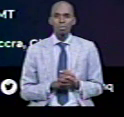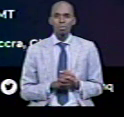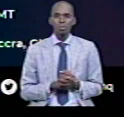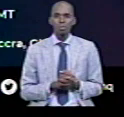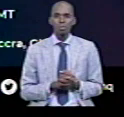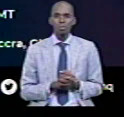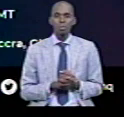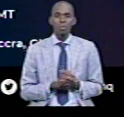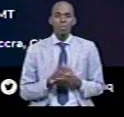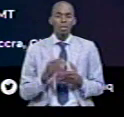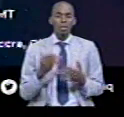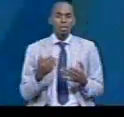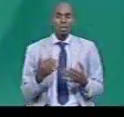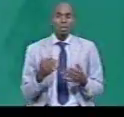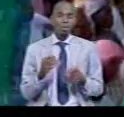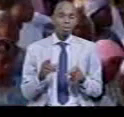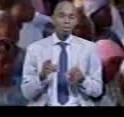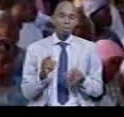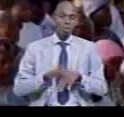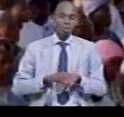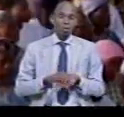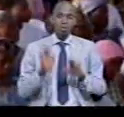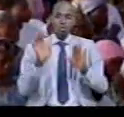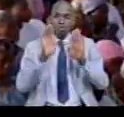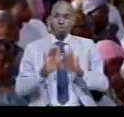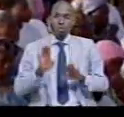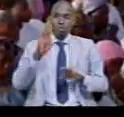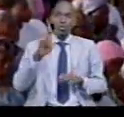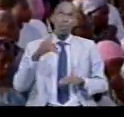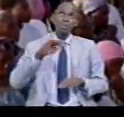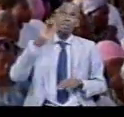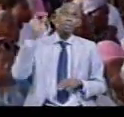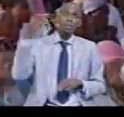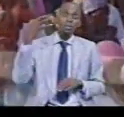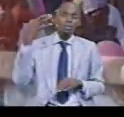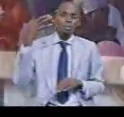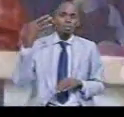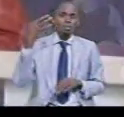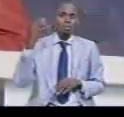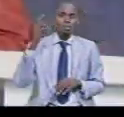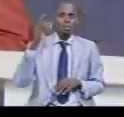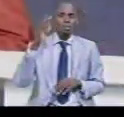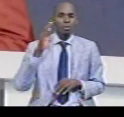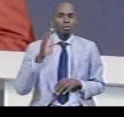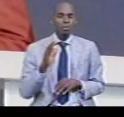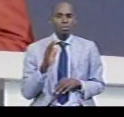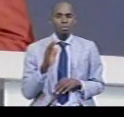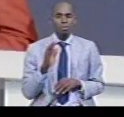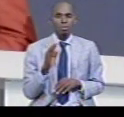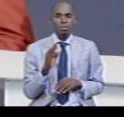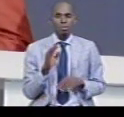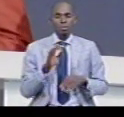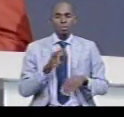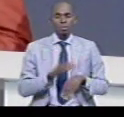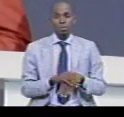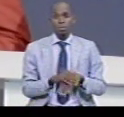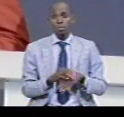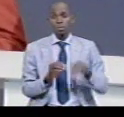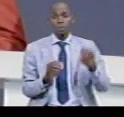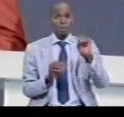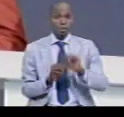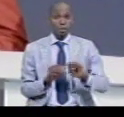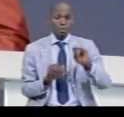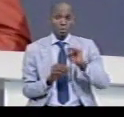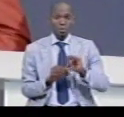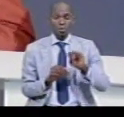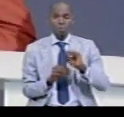Then on Saturday, by the grace of God, in the morning, 6 o'clock, all the youth